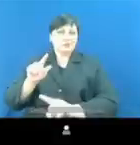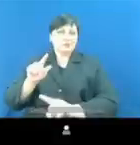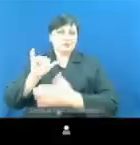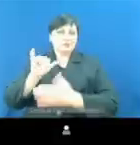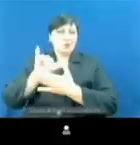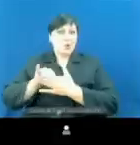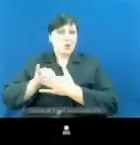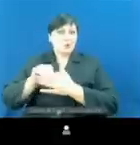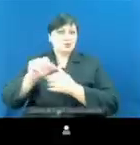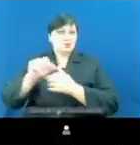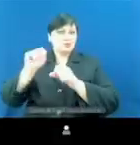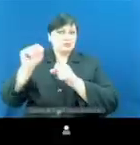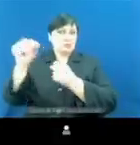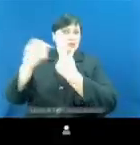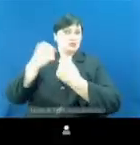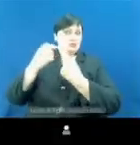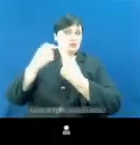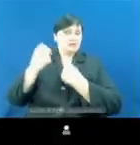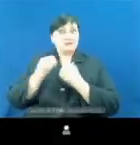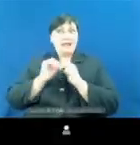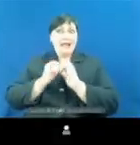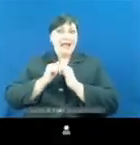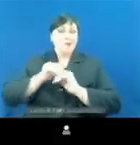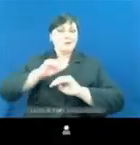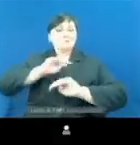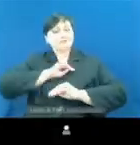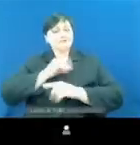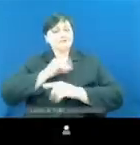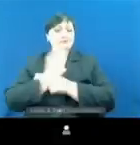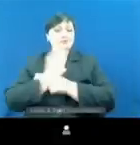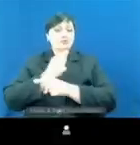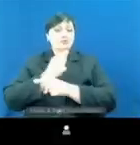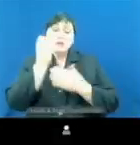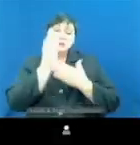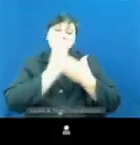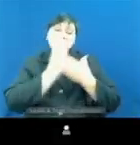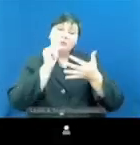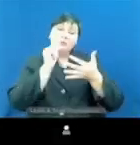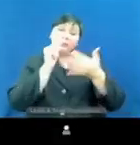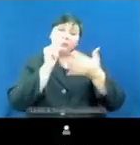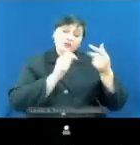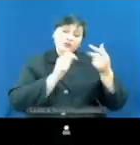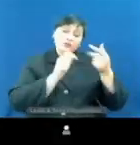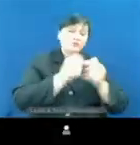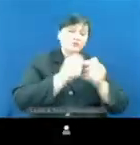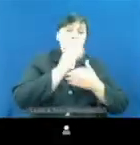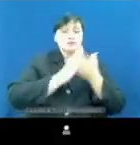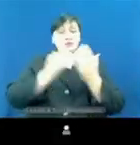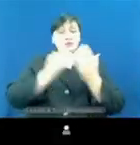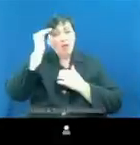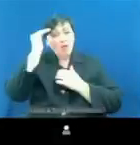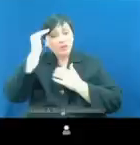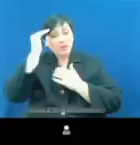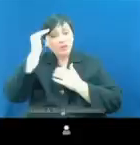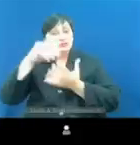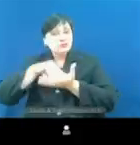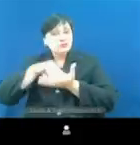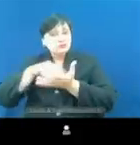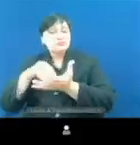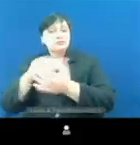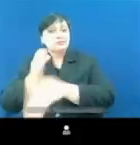is acceptable, even though things change and knowledge and learning continues.